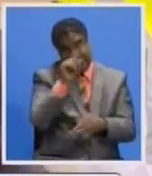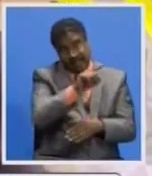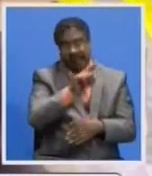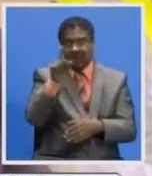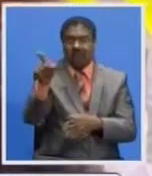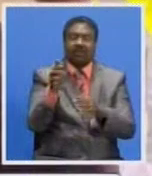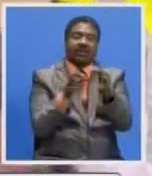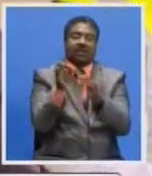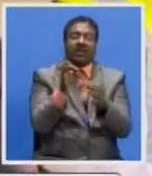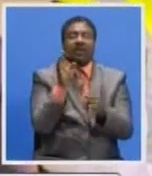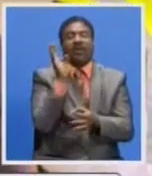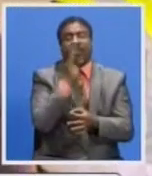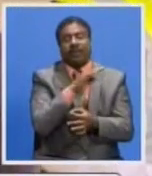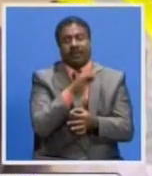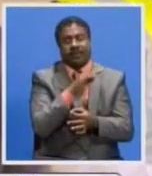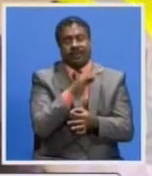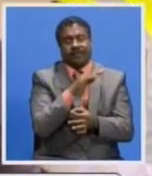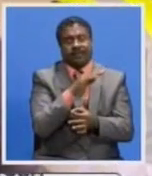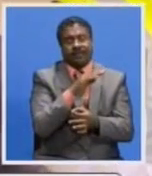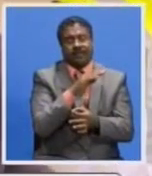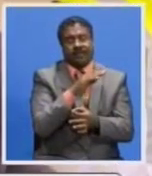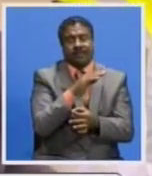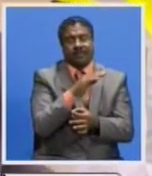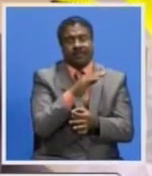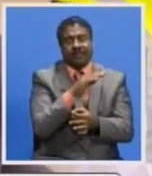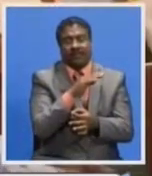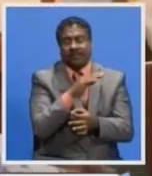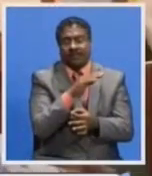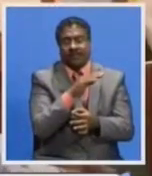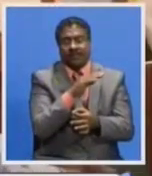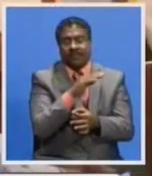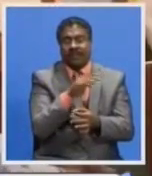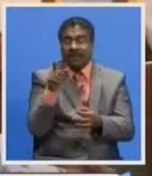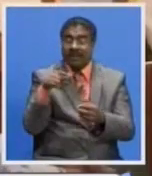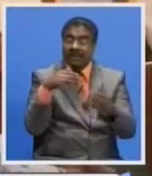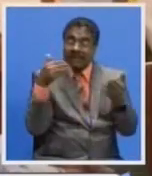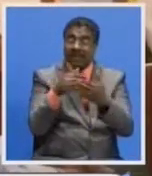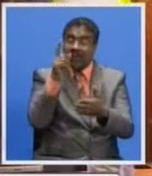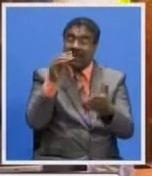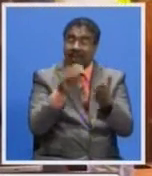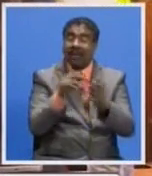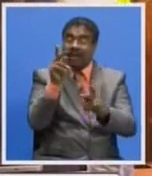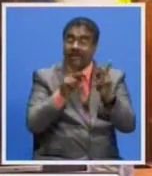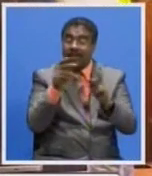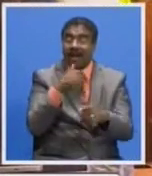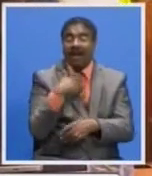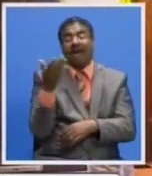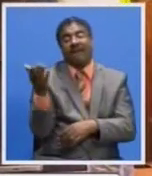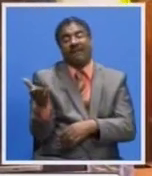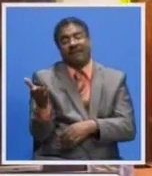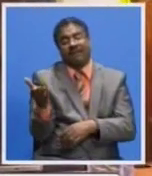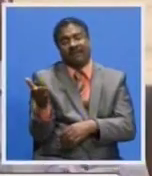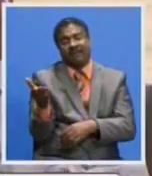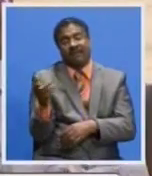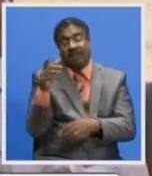So that thing anytime can actually just collapse. You can lose even about 1,000 people at the same time. And those bodies will not even be